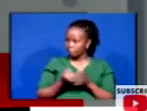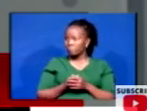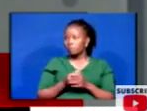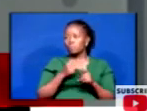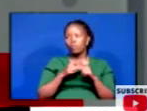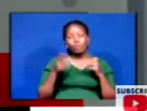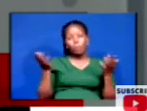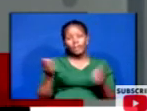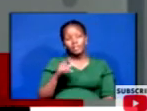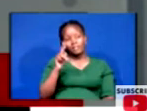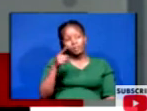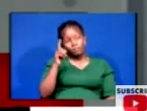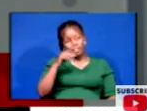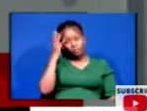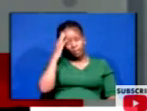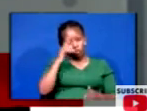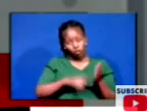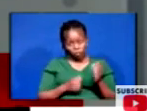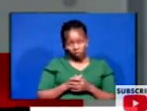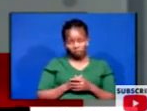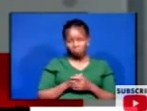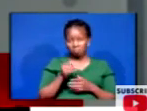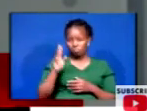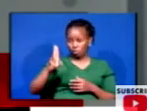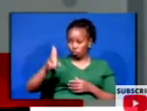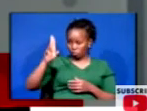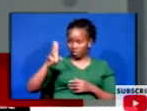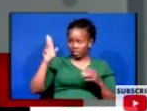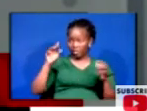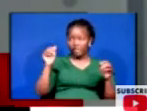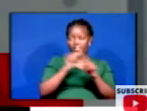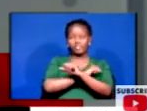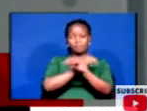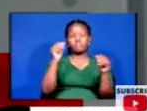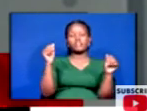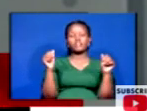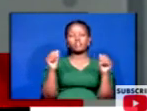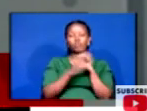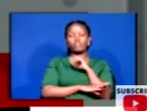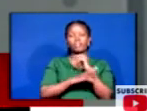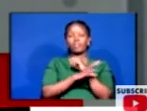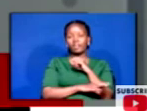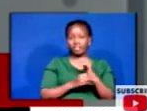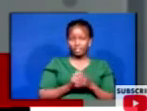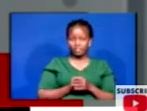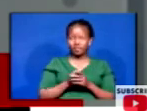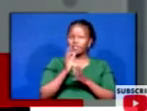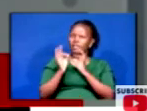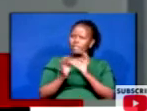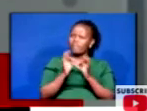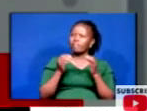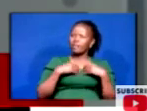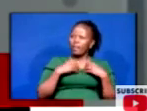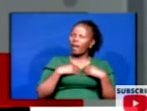You must recognize that he is the CEO of the country. You must recognize that he is the commander-in-chief of the country. Yeah. Is there information that he